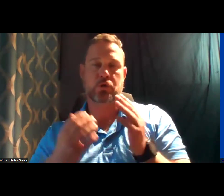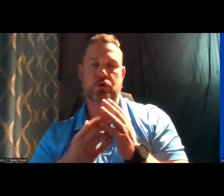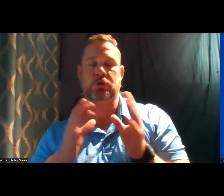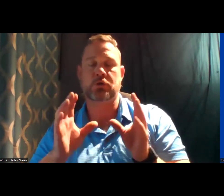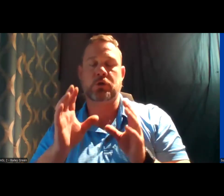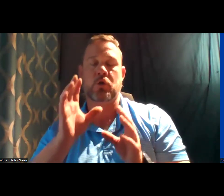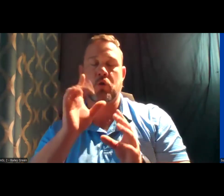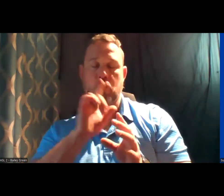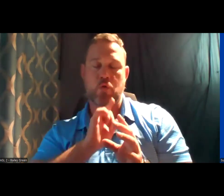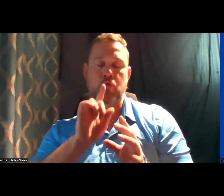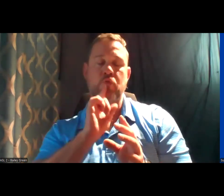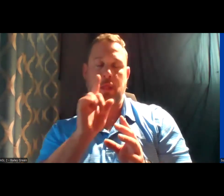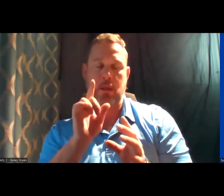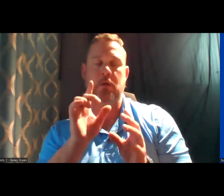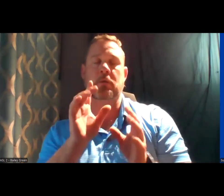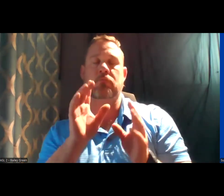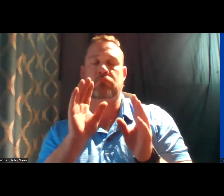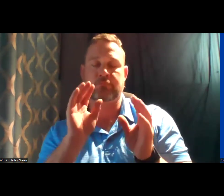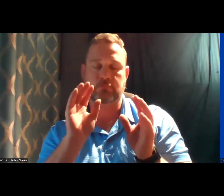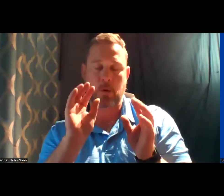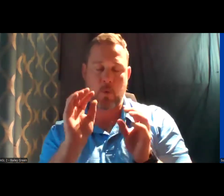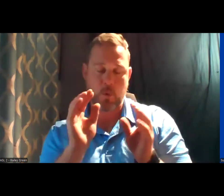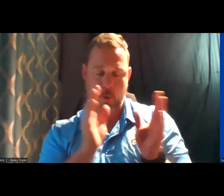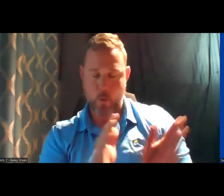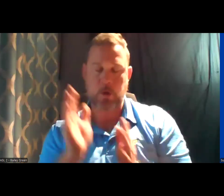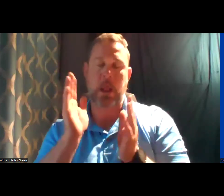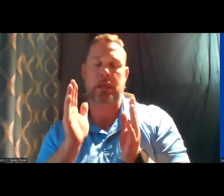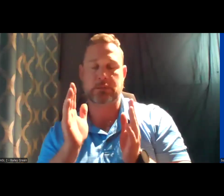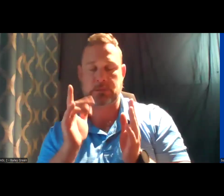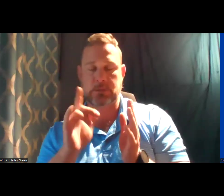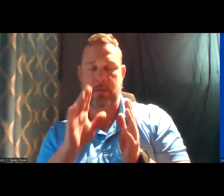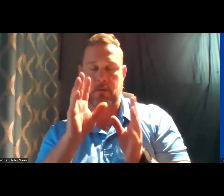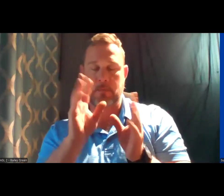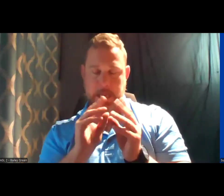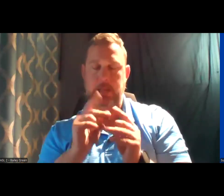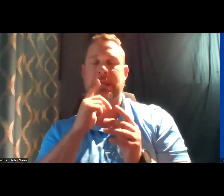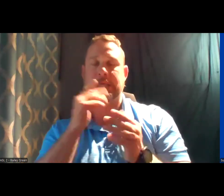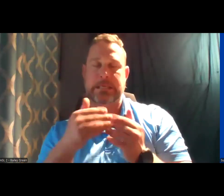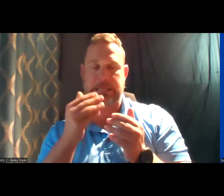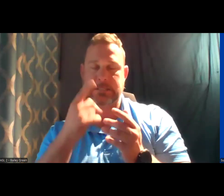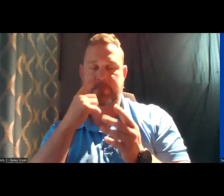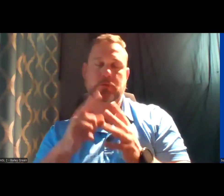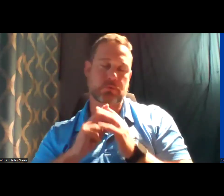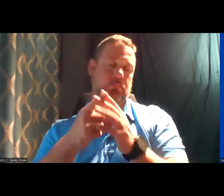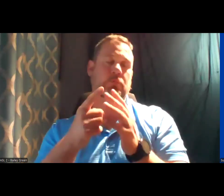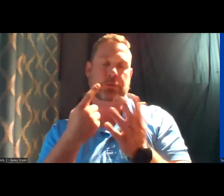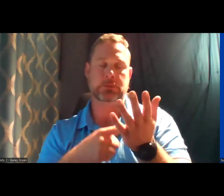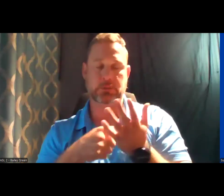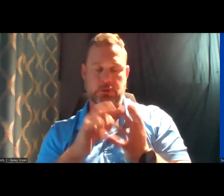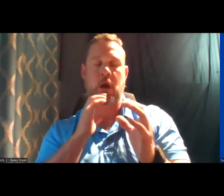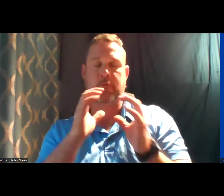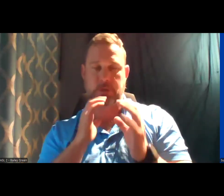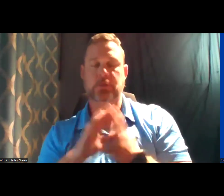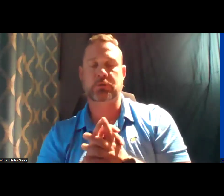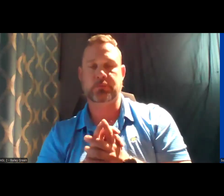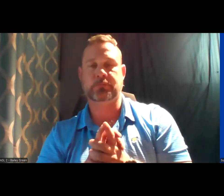really organized the material in a way that made it easy for us to launch into discussion and conversation.